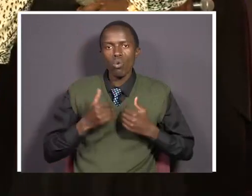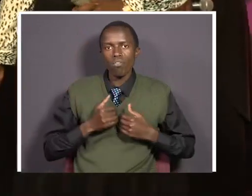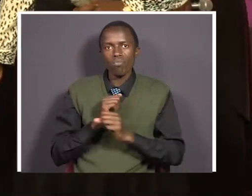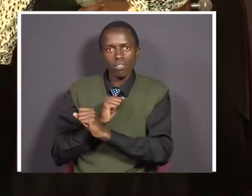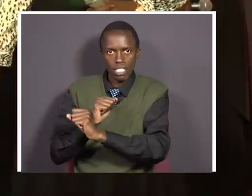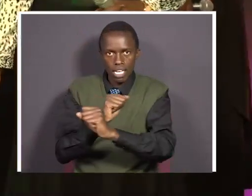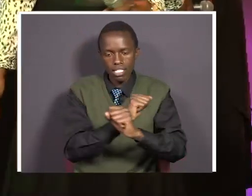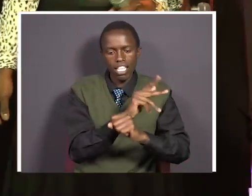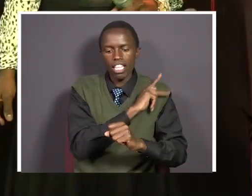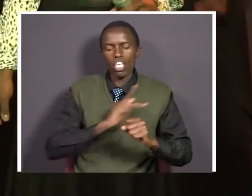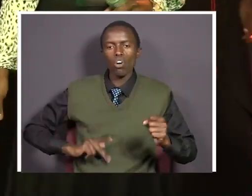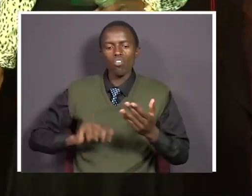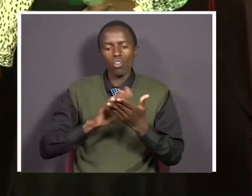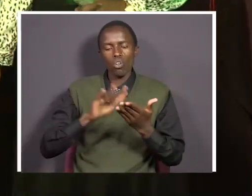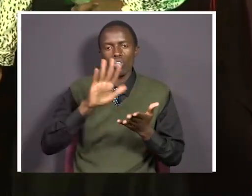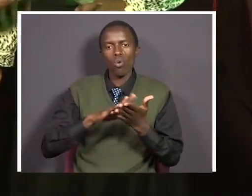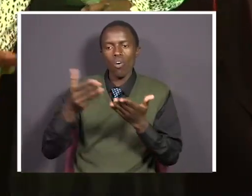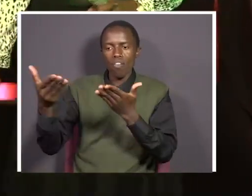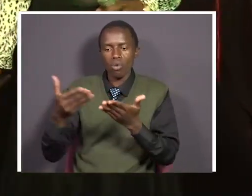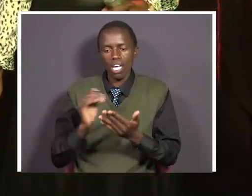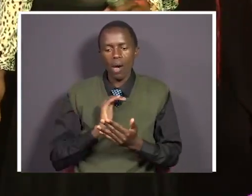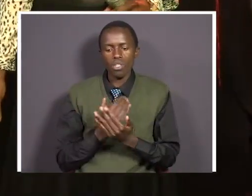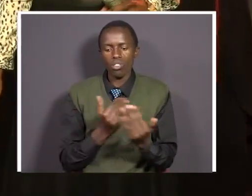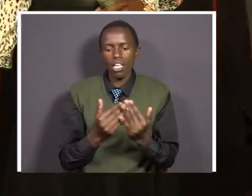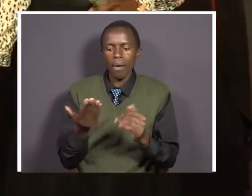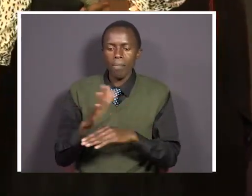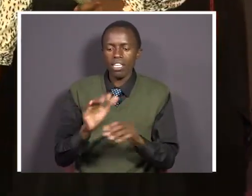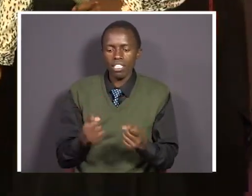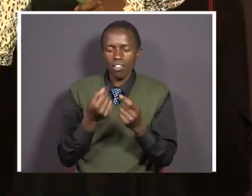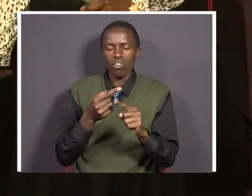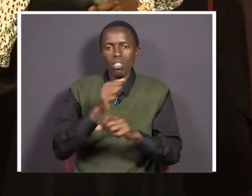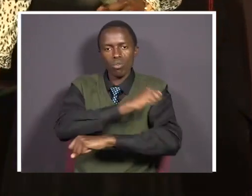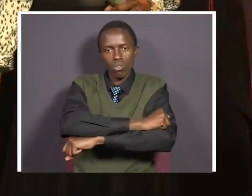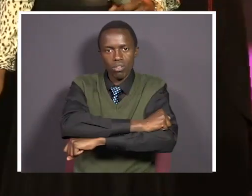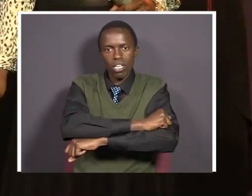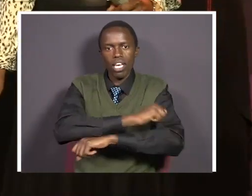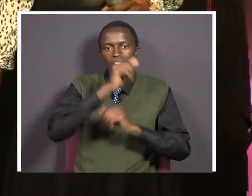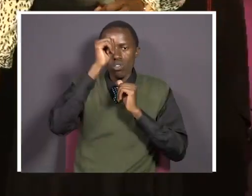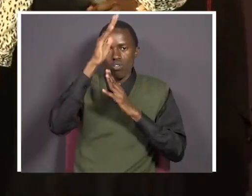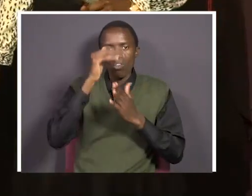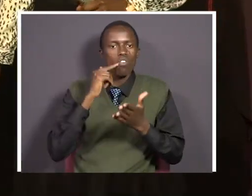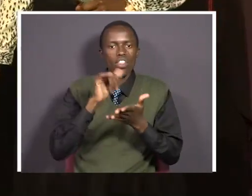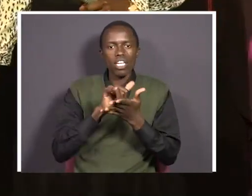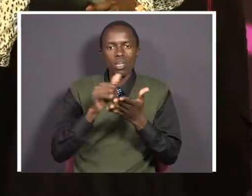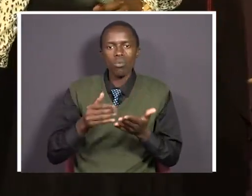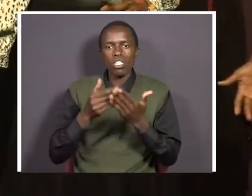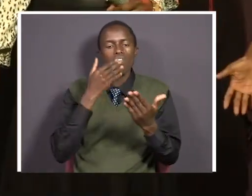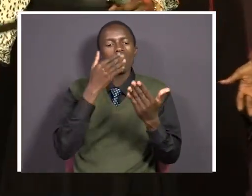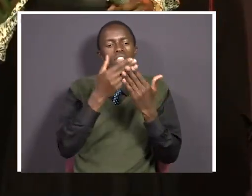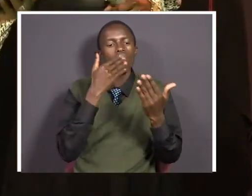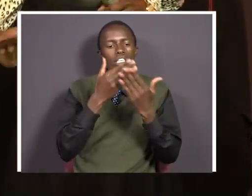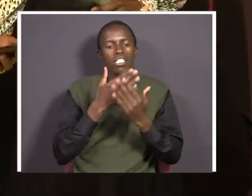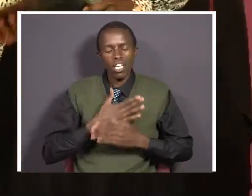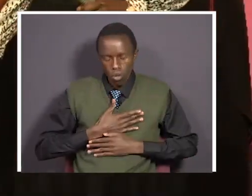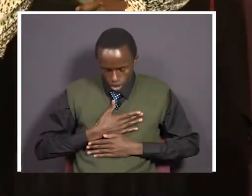have shielded us, King of Glory. You have brought our children back safely from the schools. And so, Father, for that, we give you thanks. We